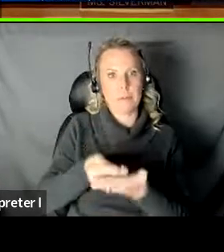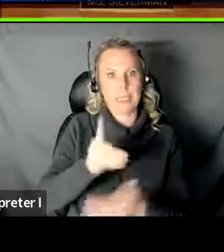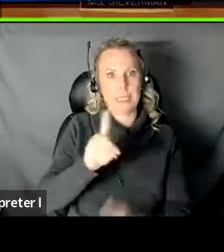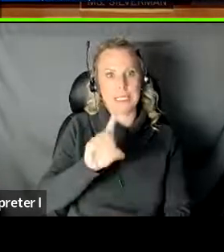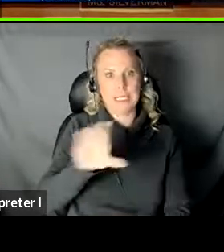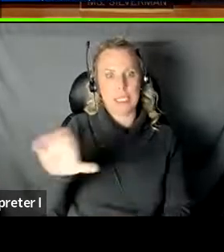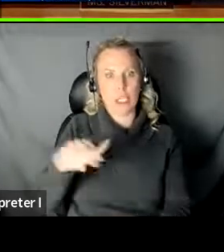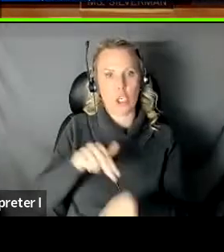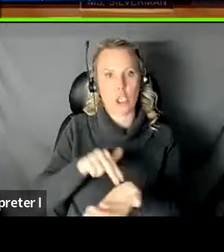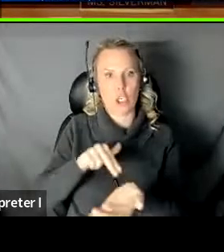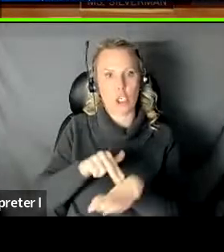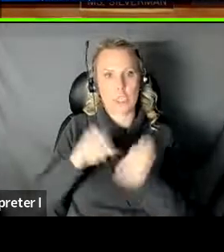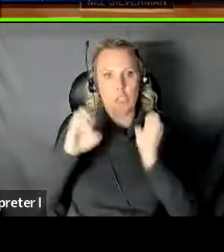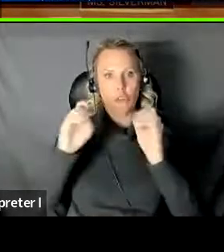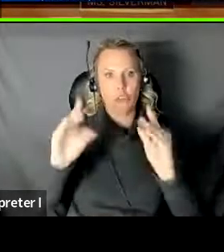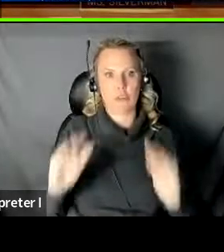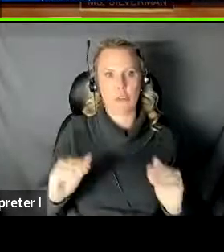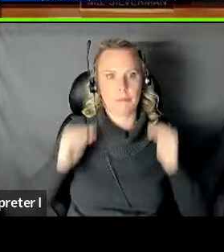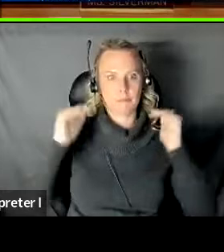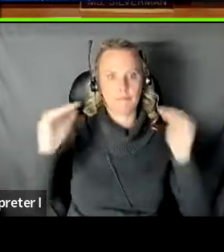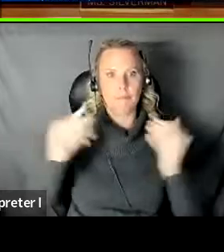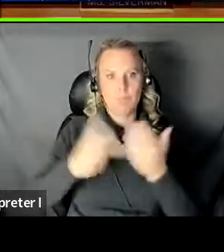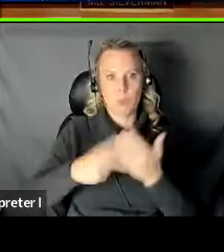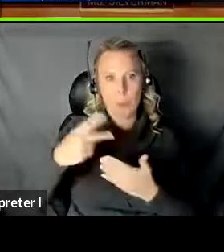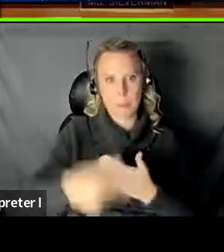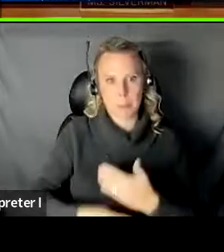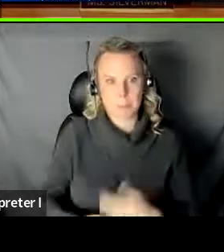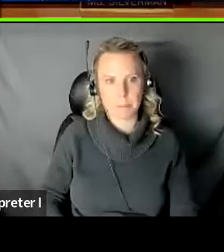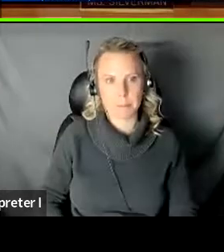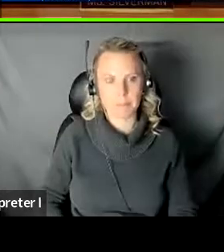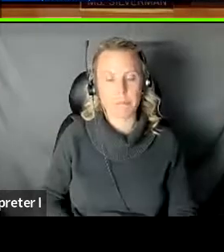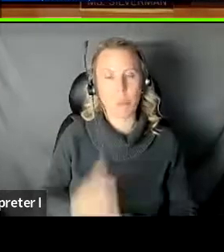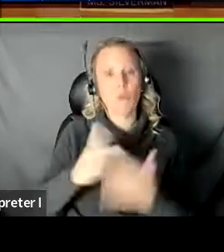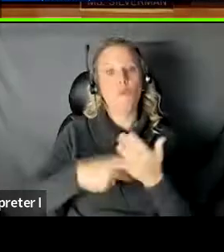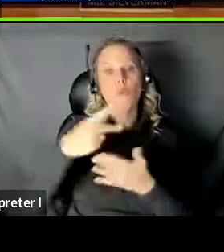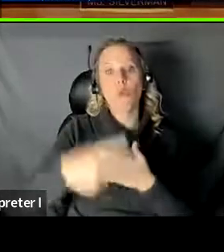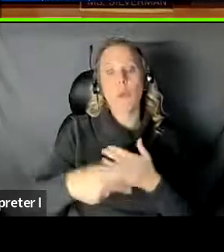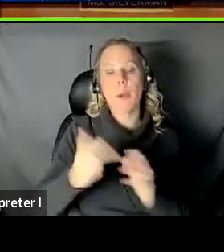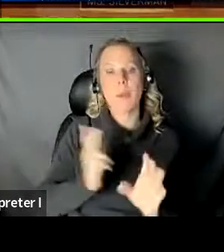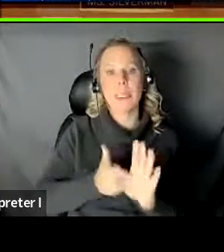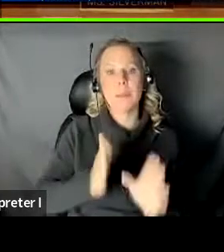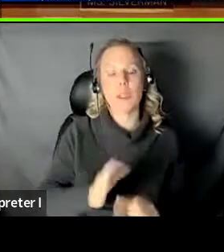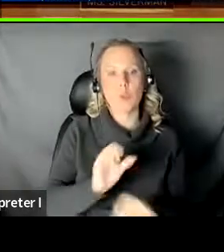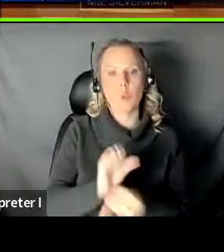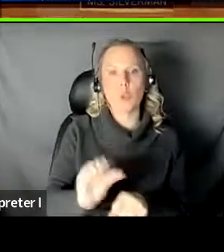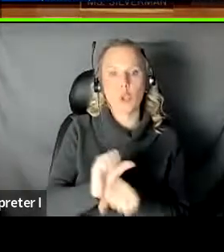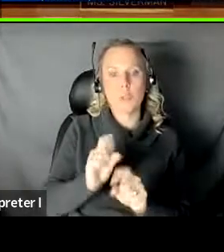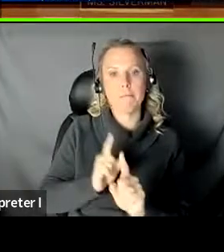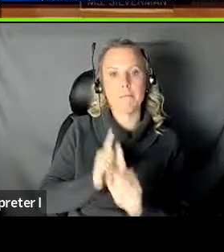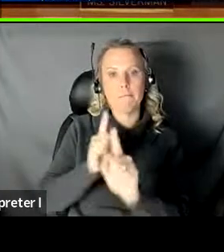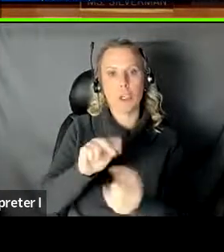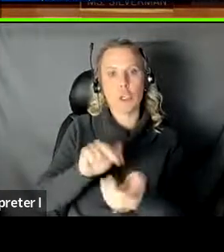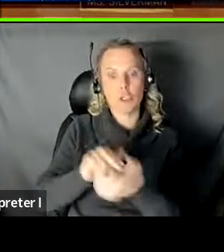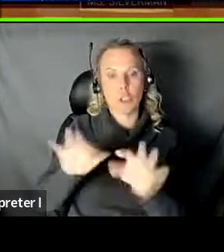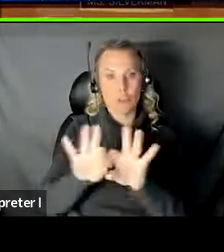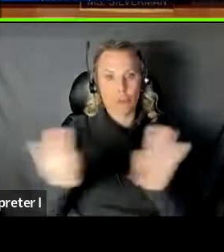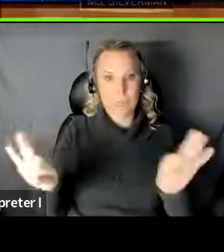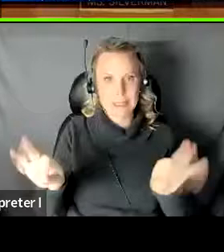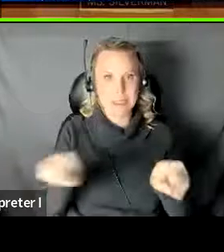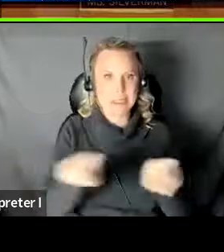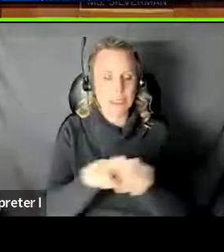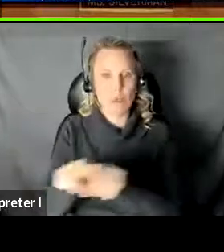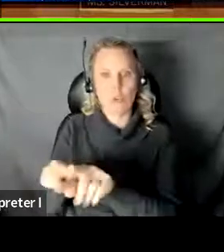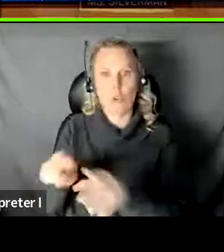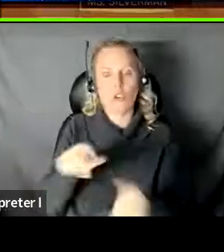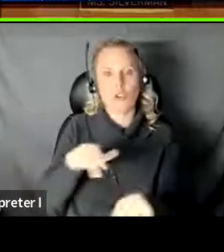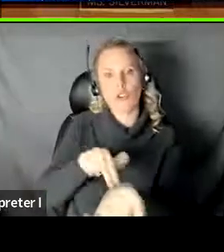DC Nurse Education Enhancement Program. Program participants work toward nursing degrees and nursing